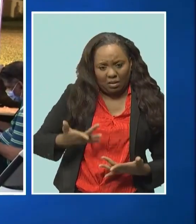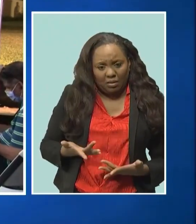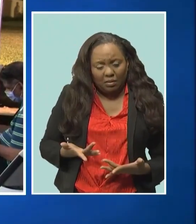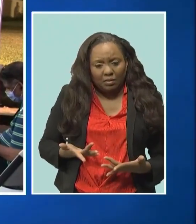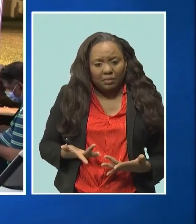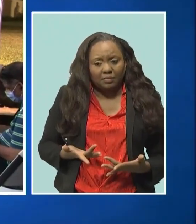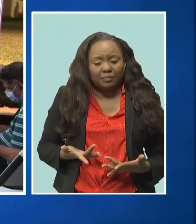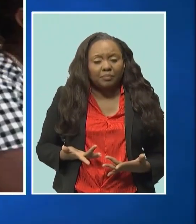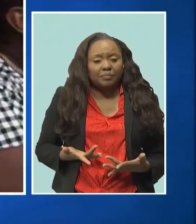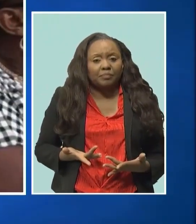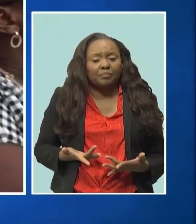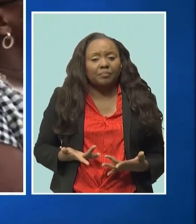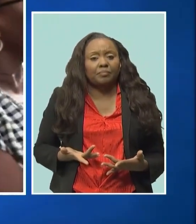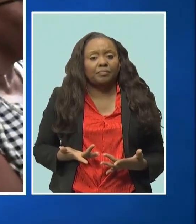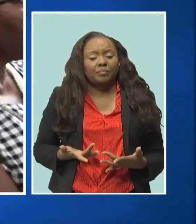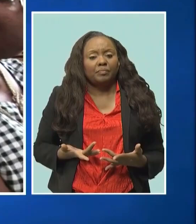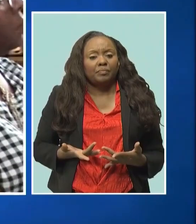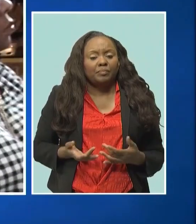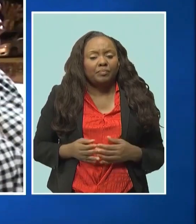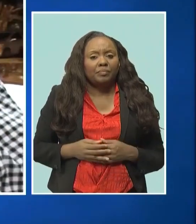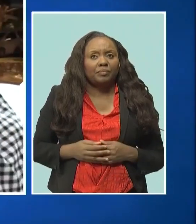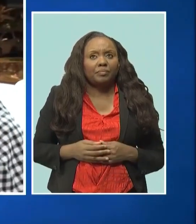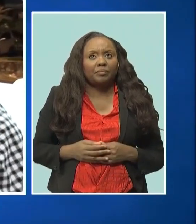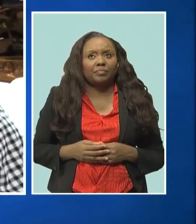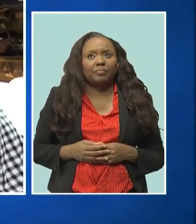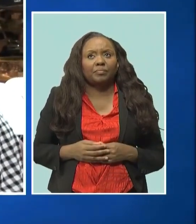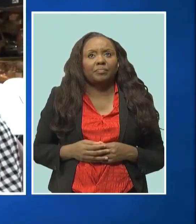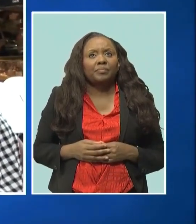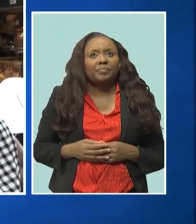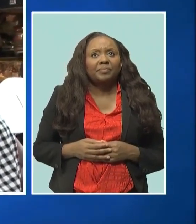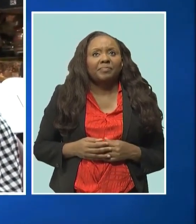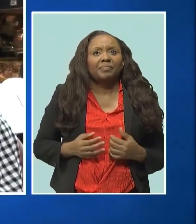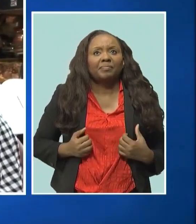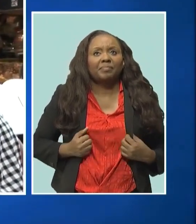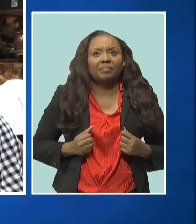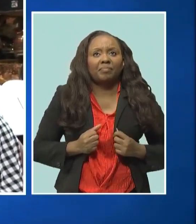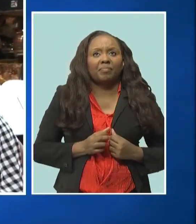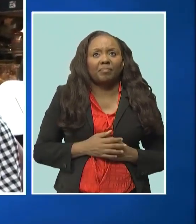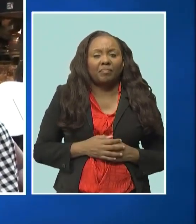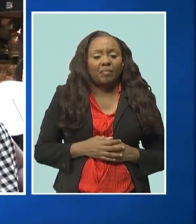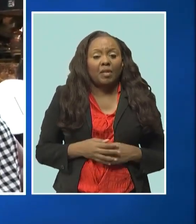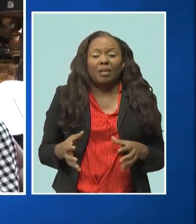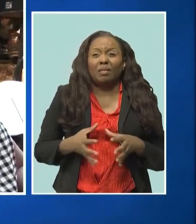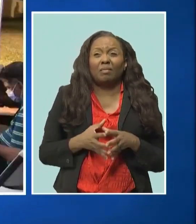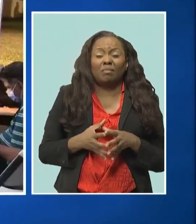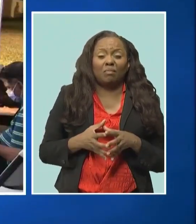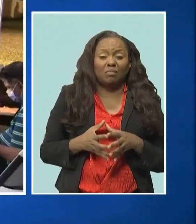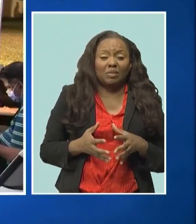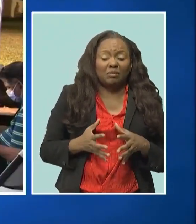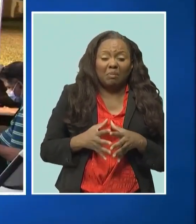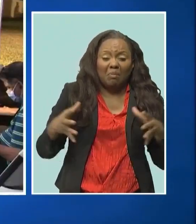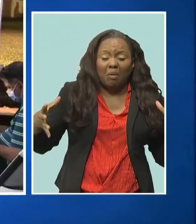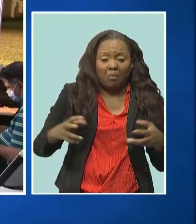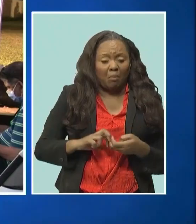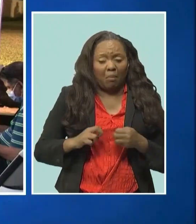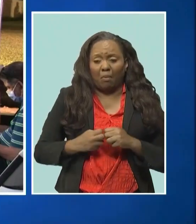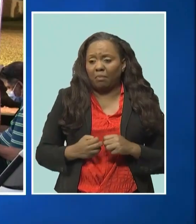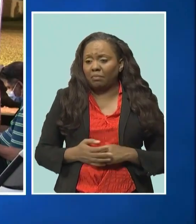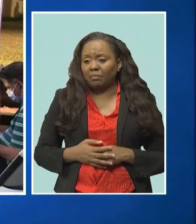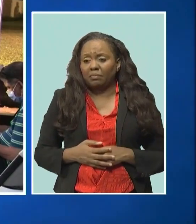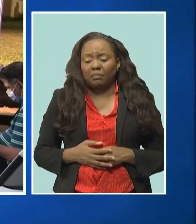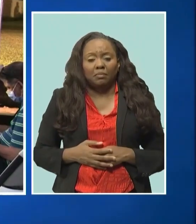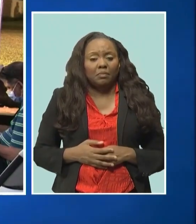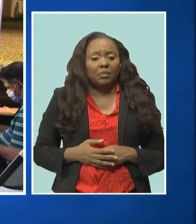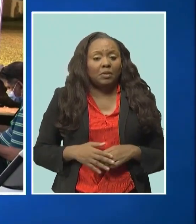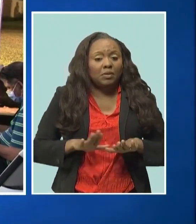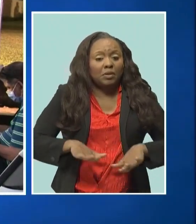this is causing a lot of problems, I would say, as far as the children and their education,